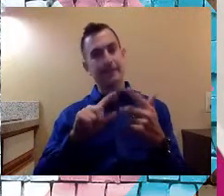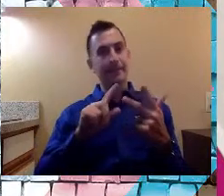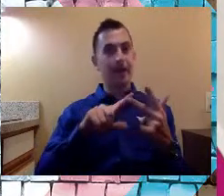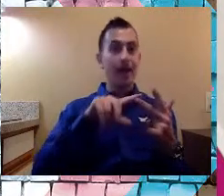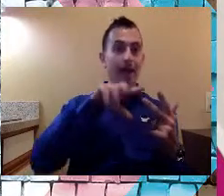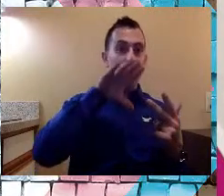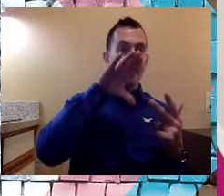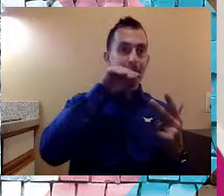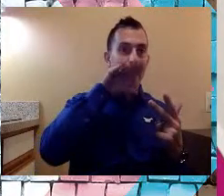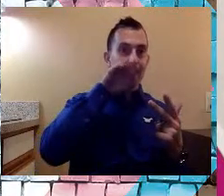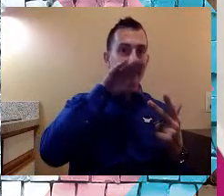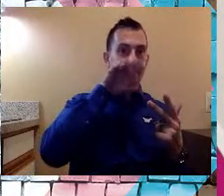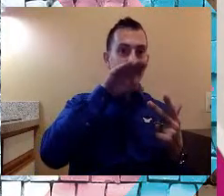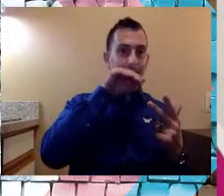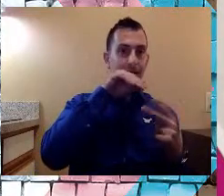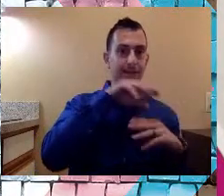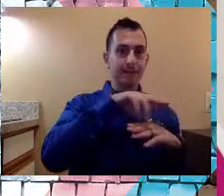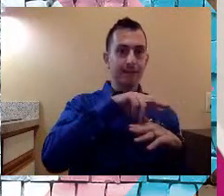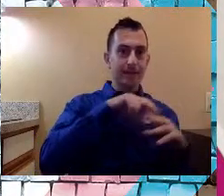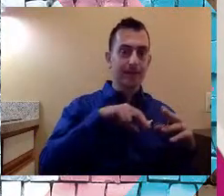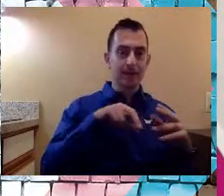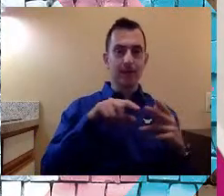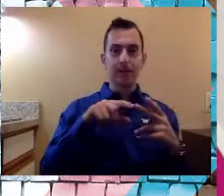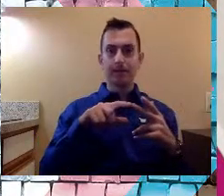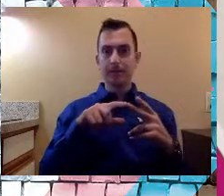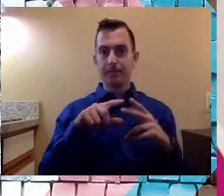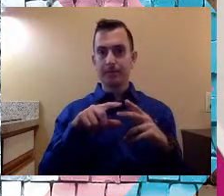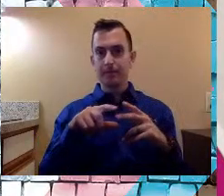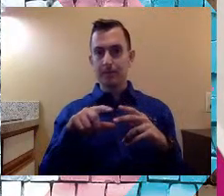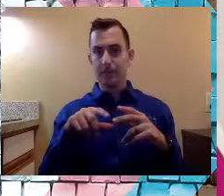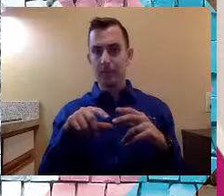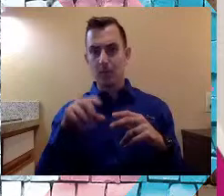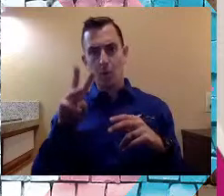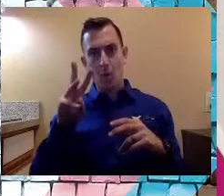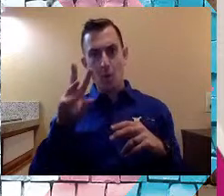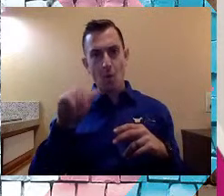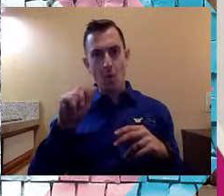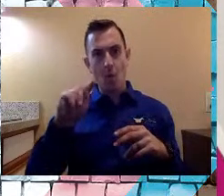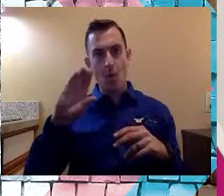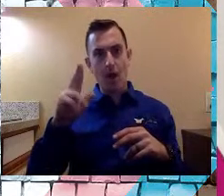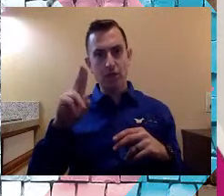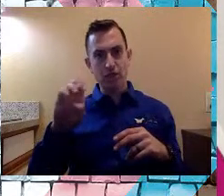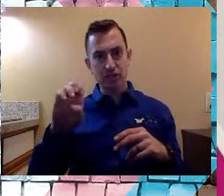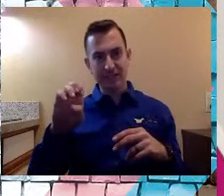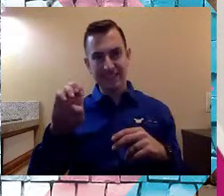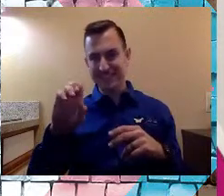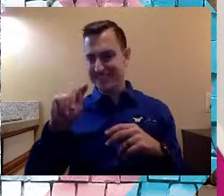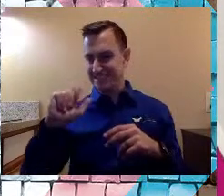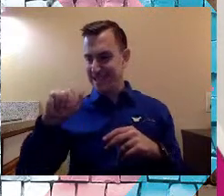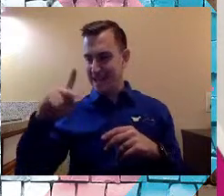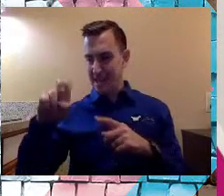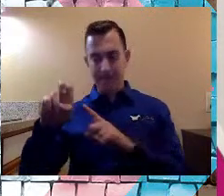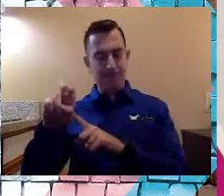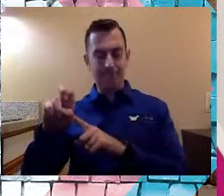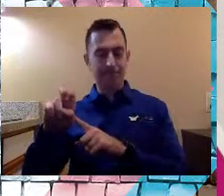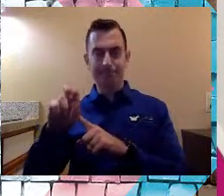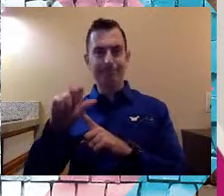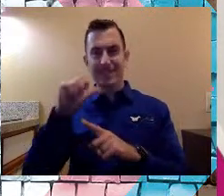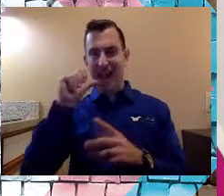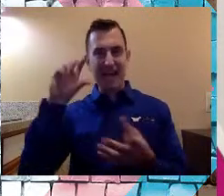I wouldn't use washi tape because washi tape is really pretty, but it doesn't always stick very well.